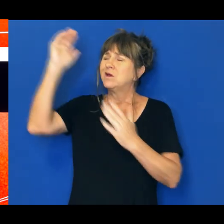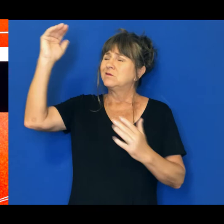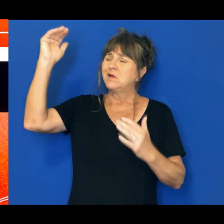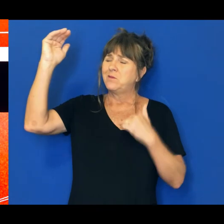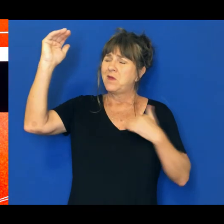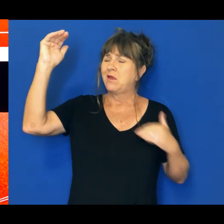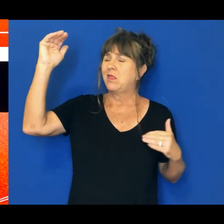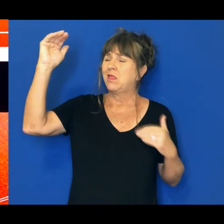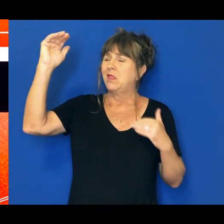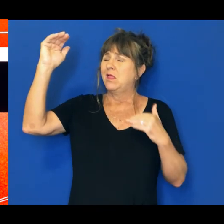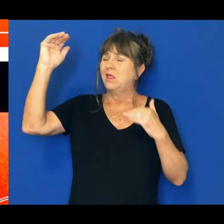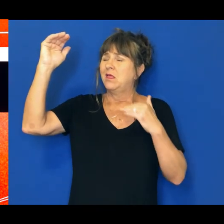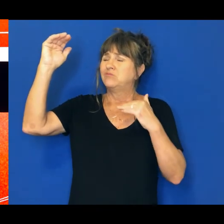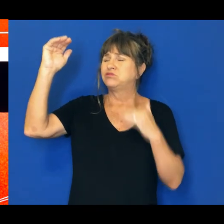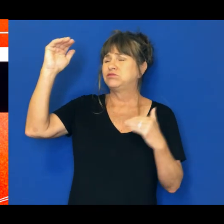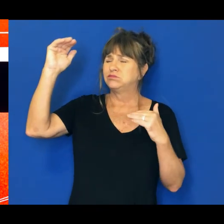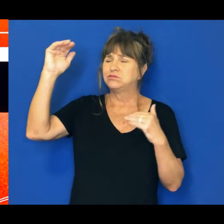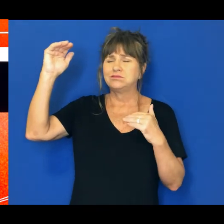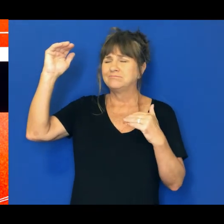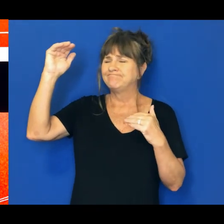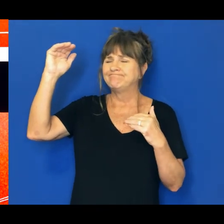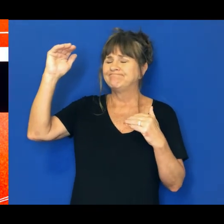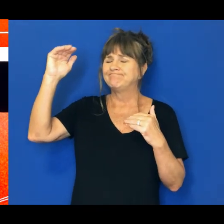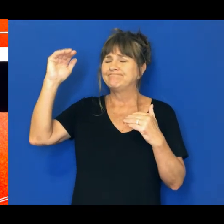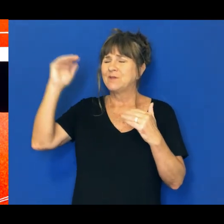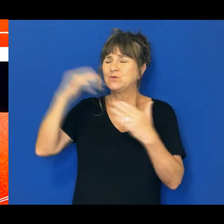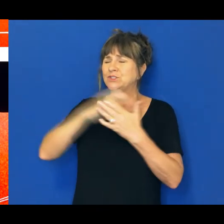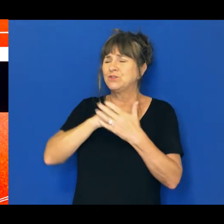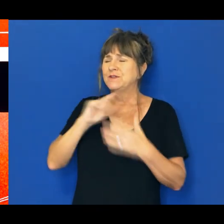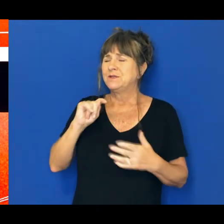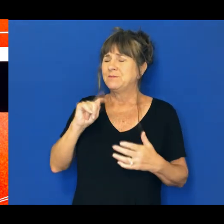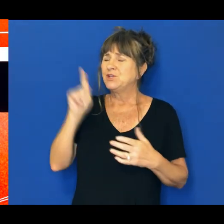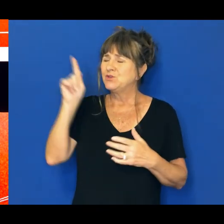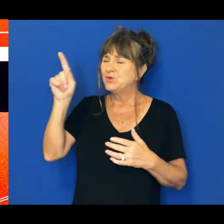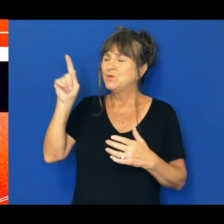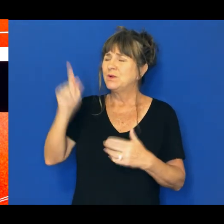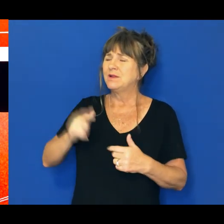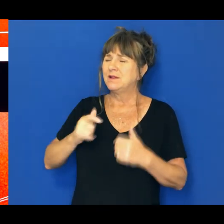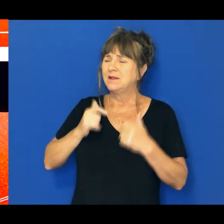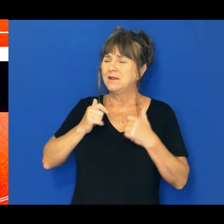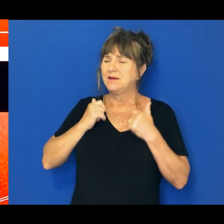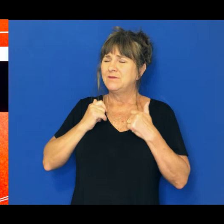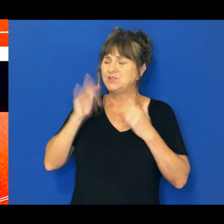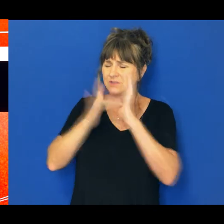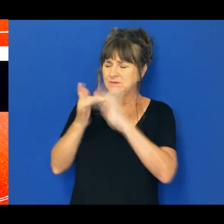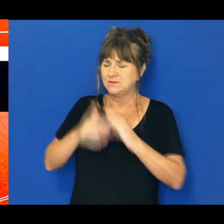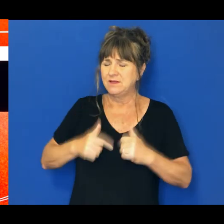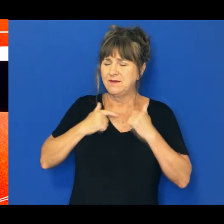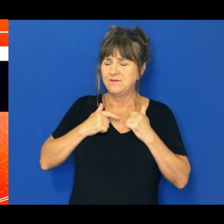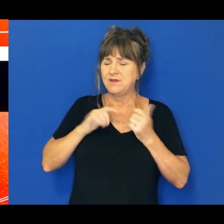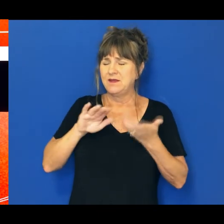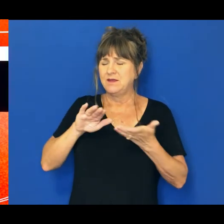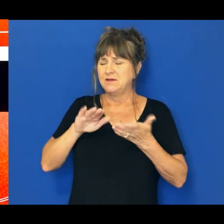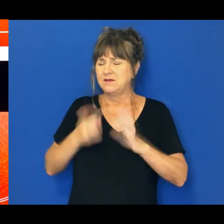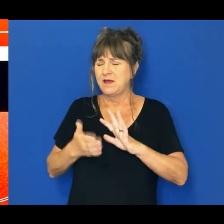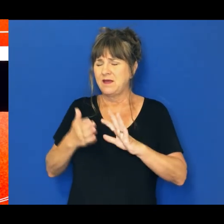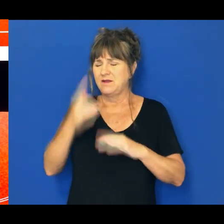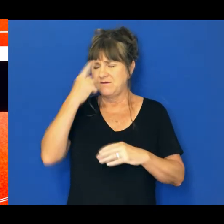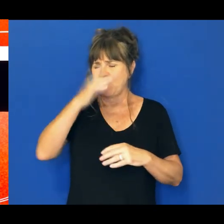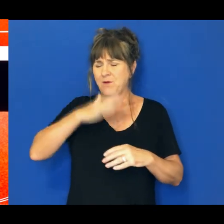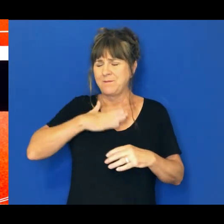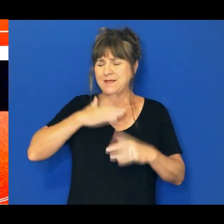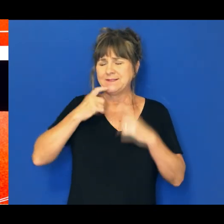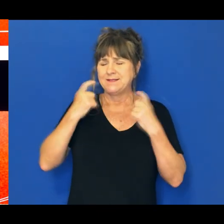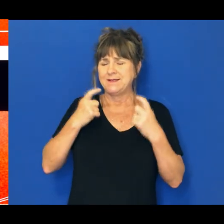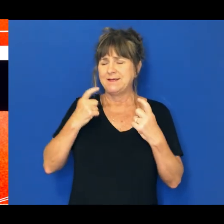glory. But I believe that Jesus lived for me, and I believe that he died for my sin. And I